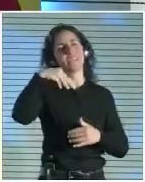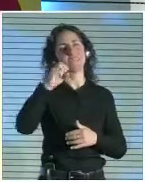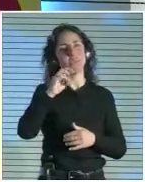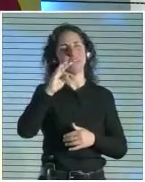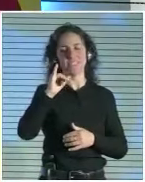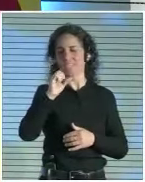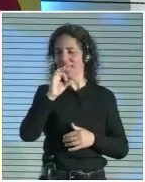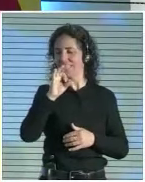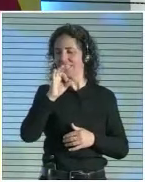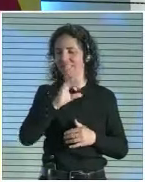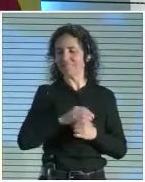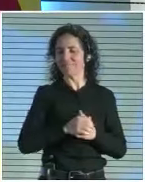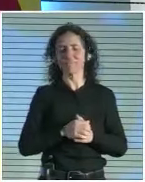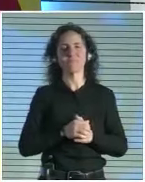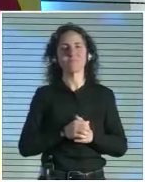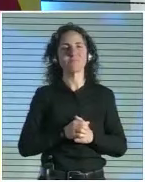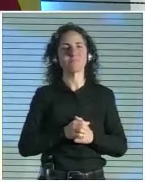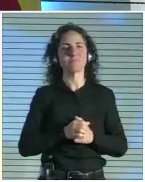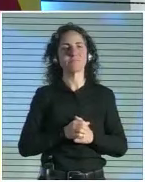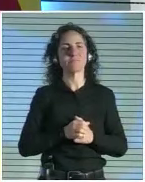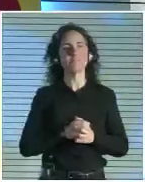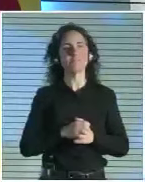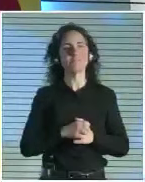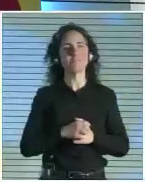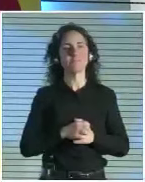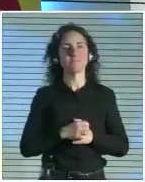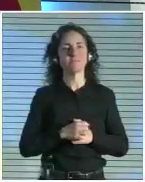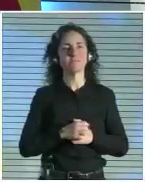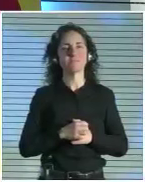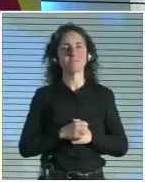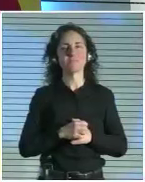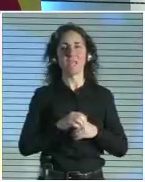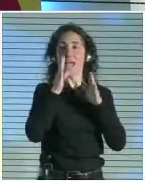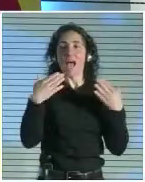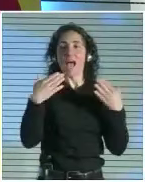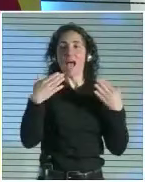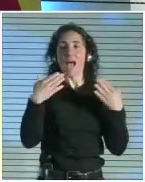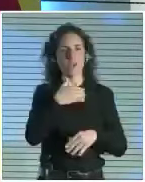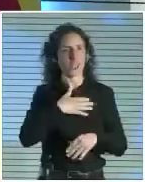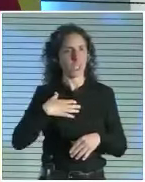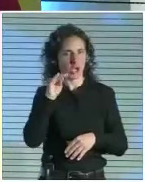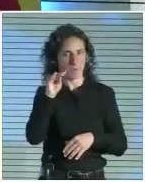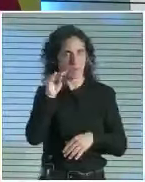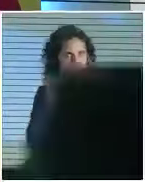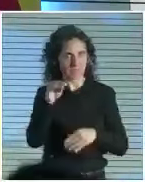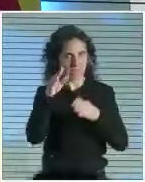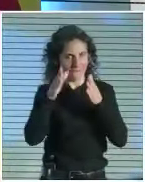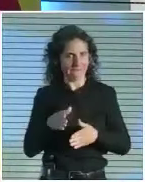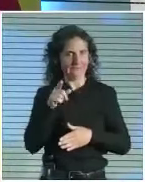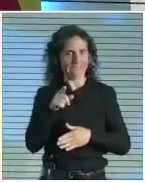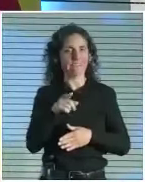the questions to you. When we discussed before the Austrian perspective, also